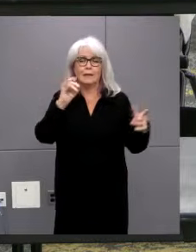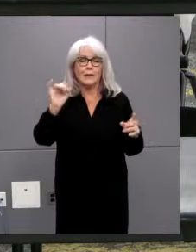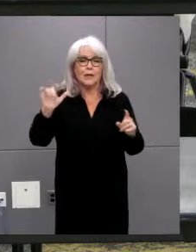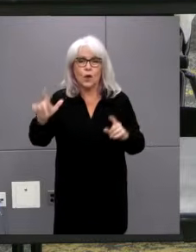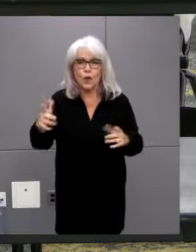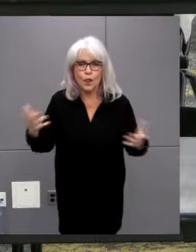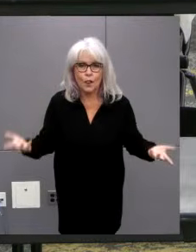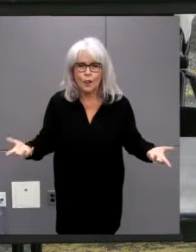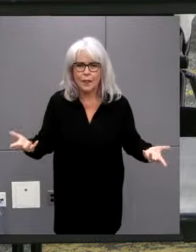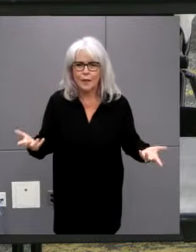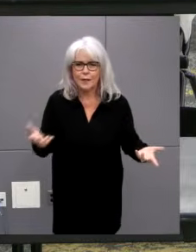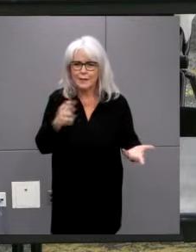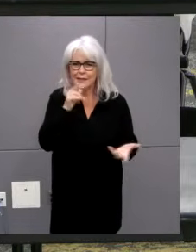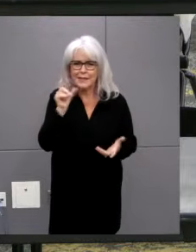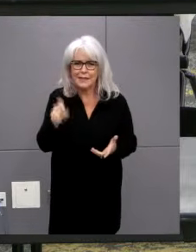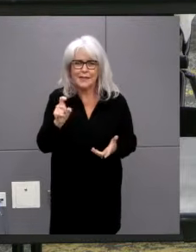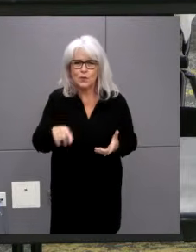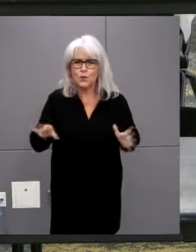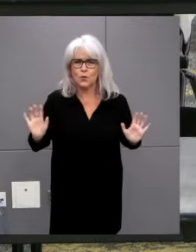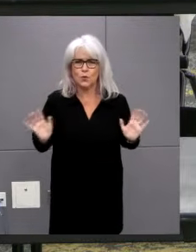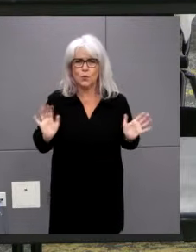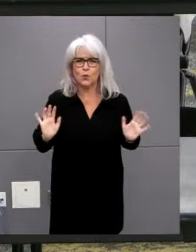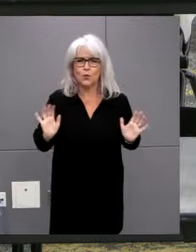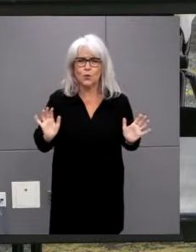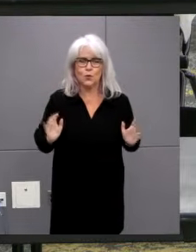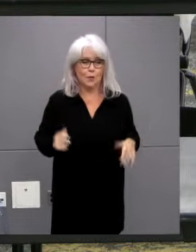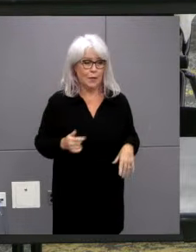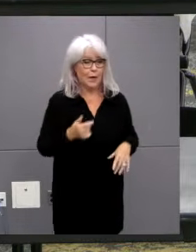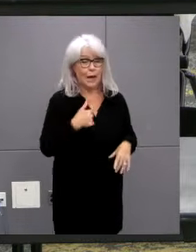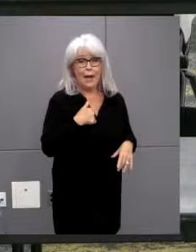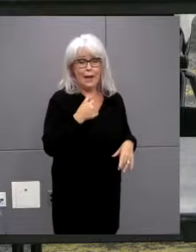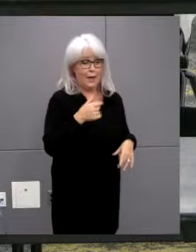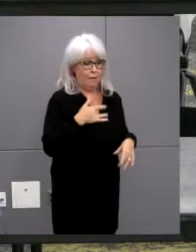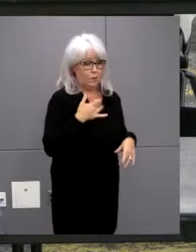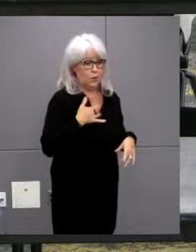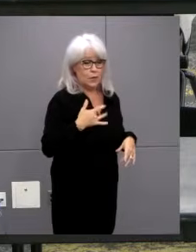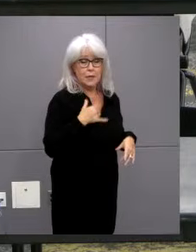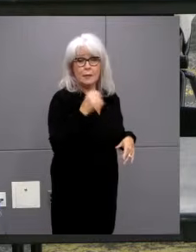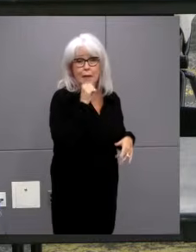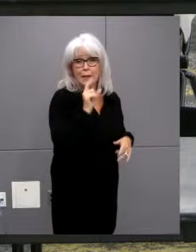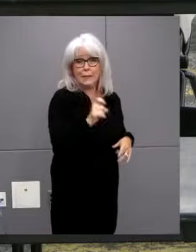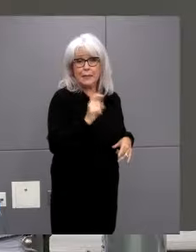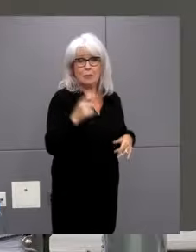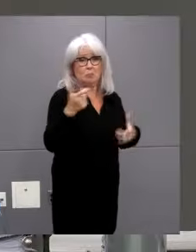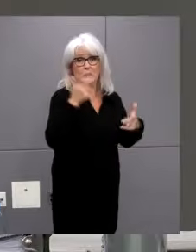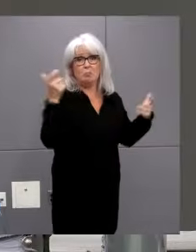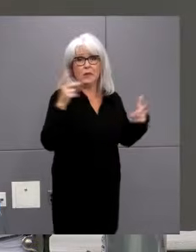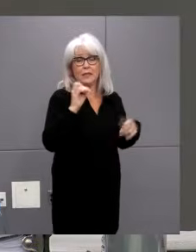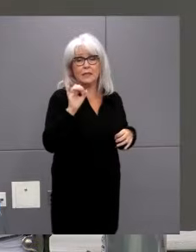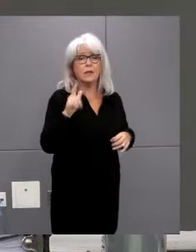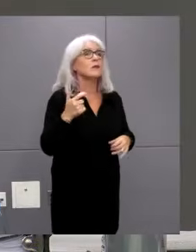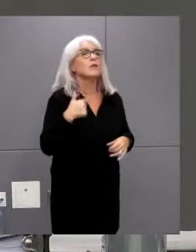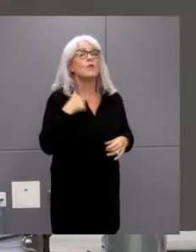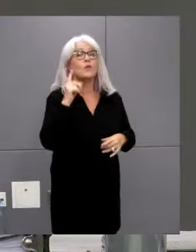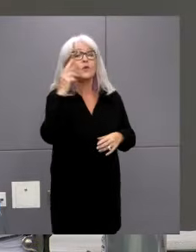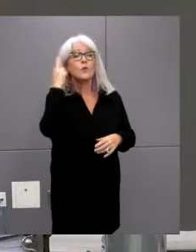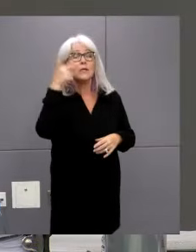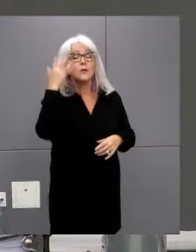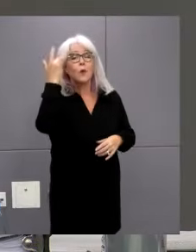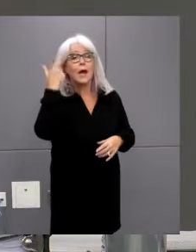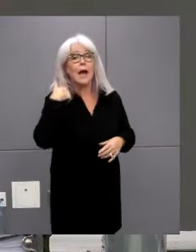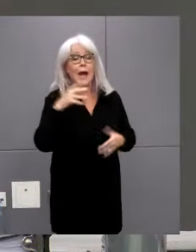I think needlessly. Well, I believe that was needless too, Art. And the reason I didn't put it on the